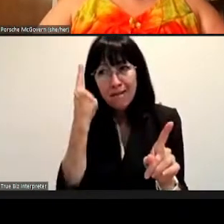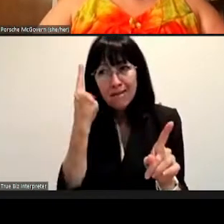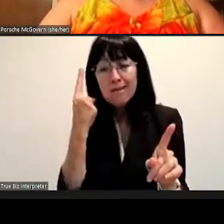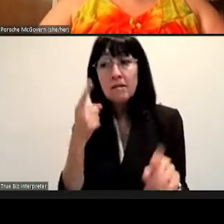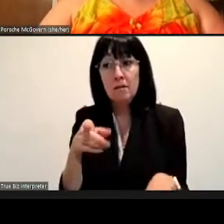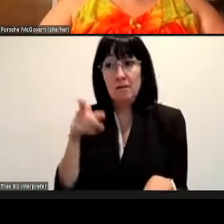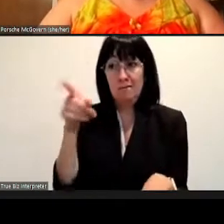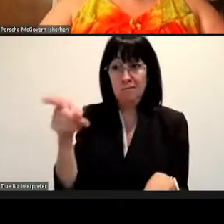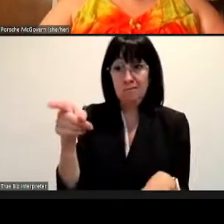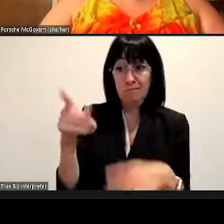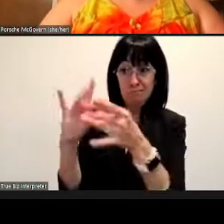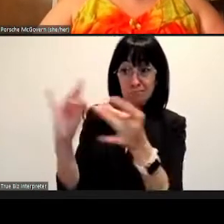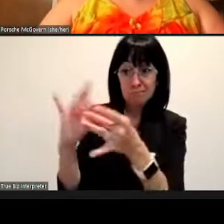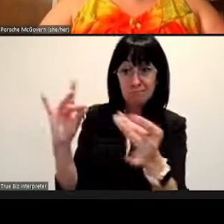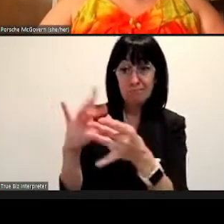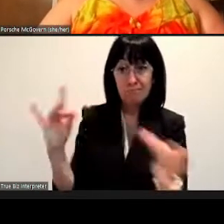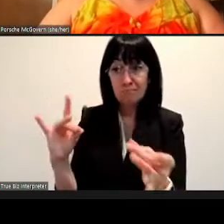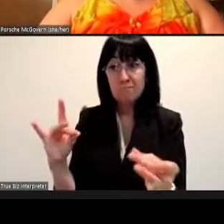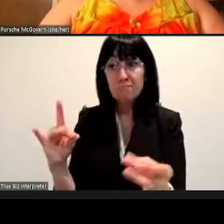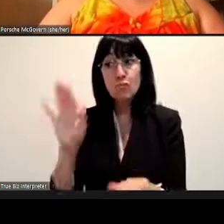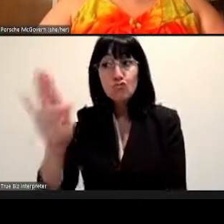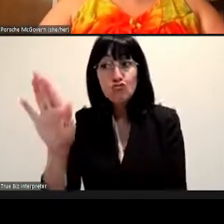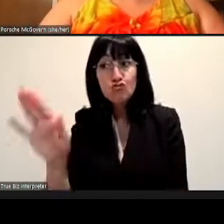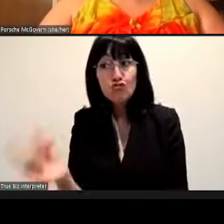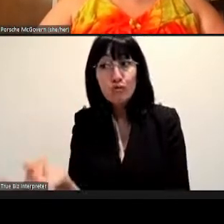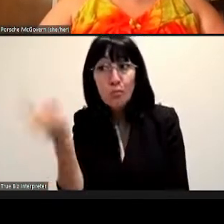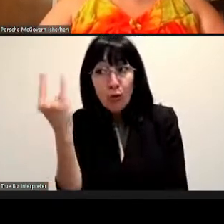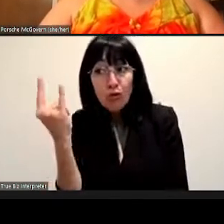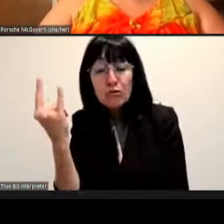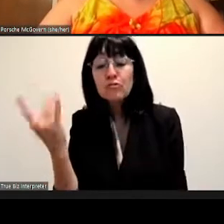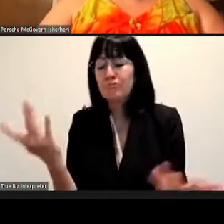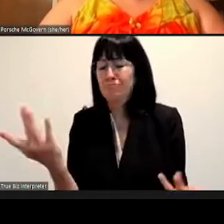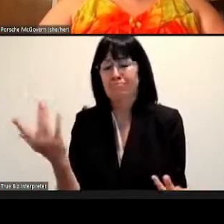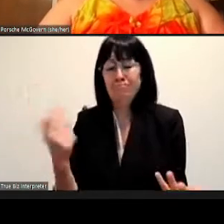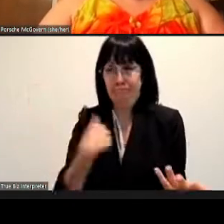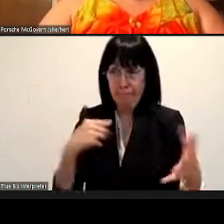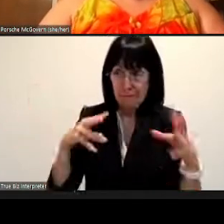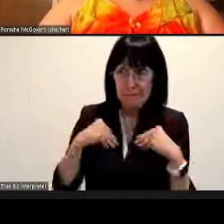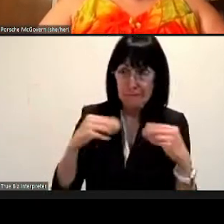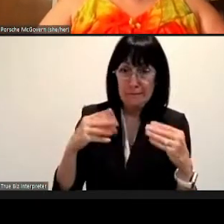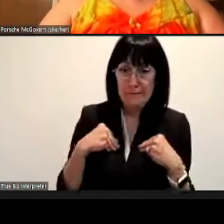comments. If you want to know why that's bad, you can pay me more and I will be happy to.